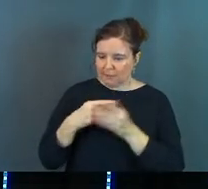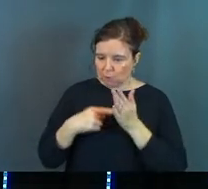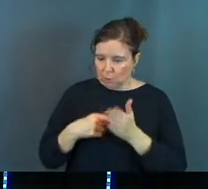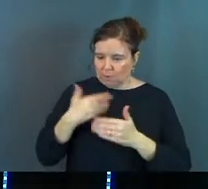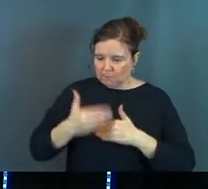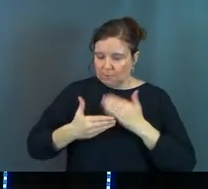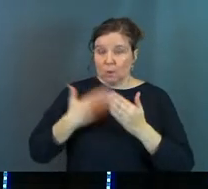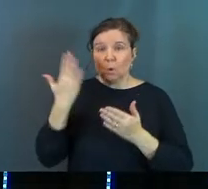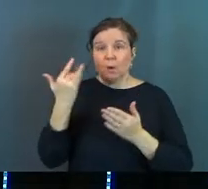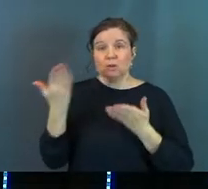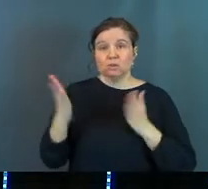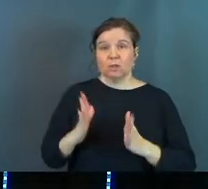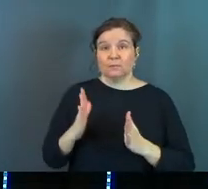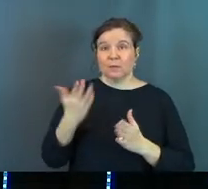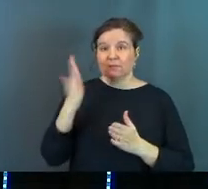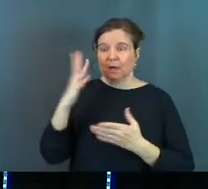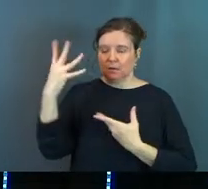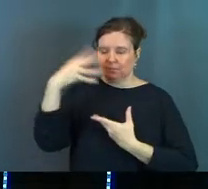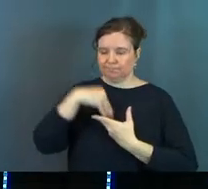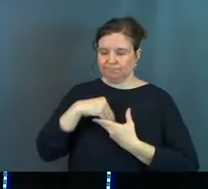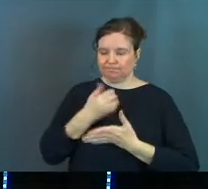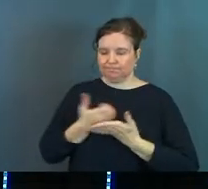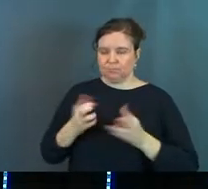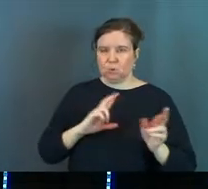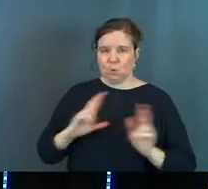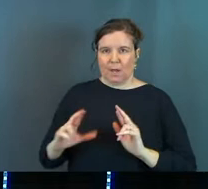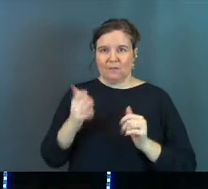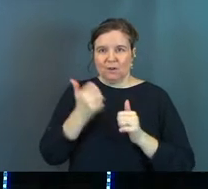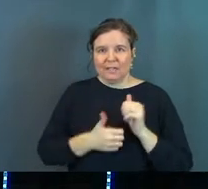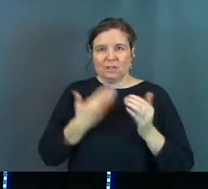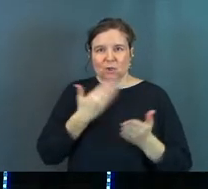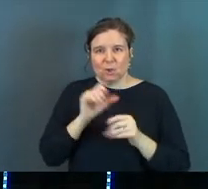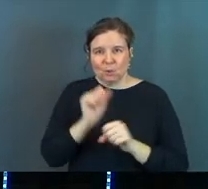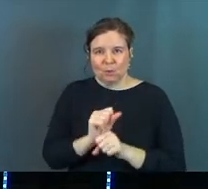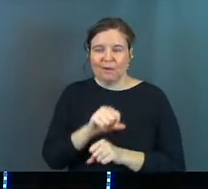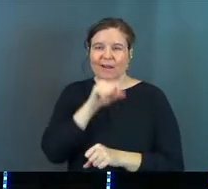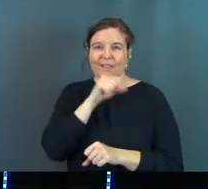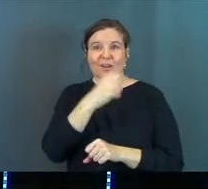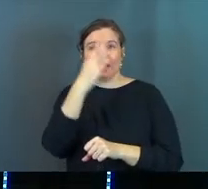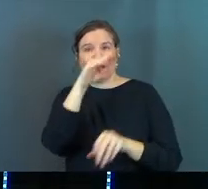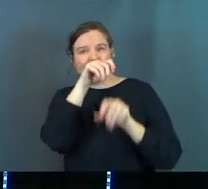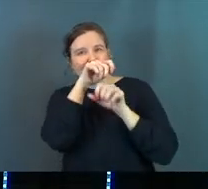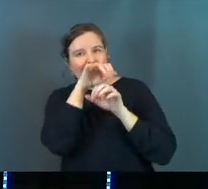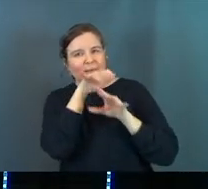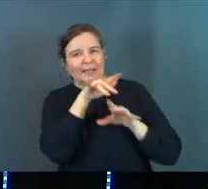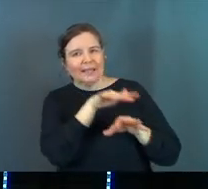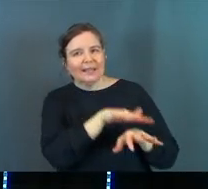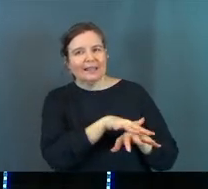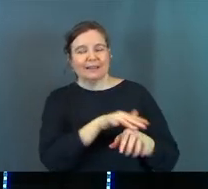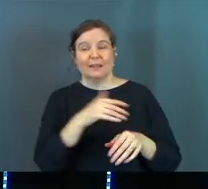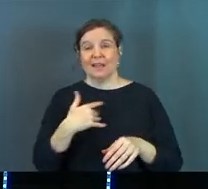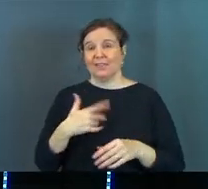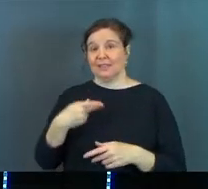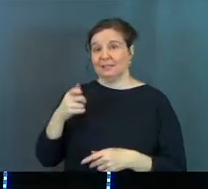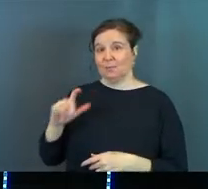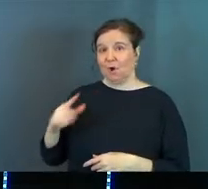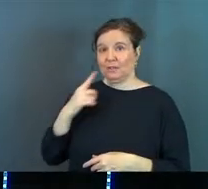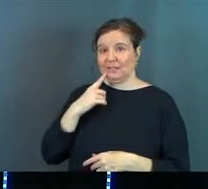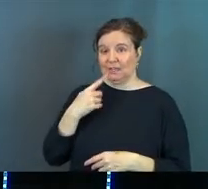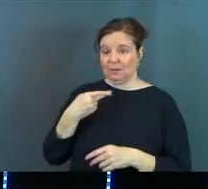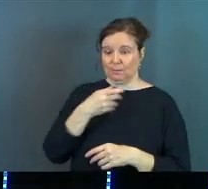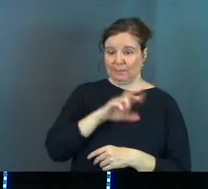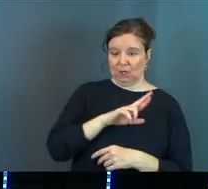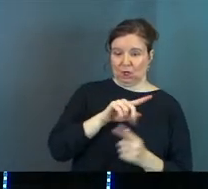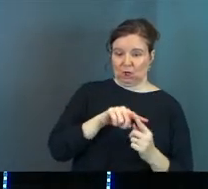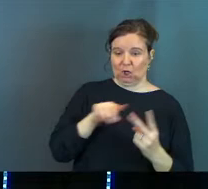the servant of God may be thoroughly equipped for every good work. I love that picture. It's God breathed. And this is Paul saying this. So we had Peter